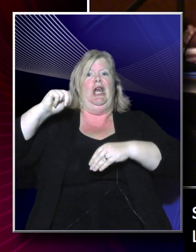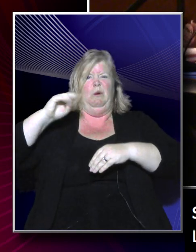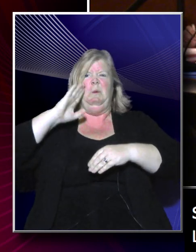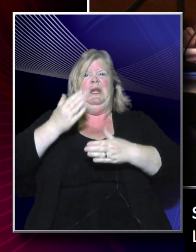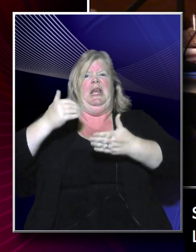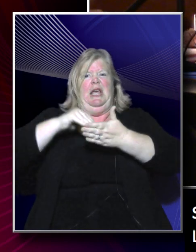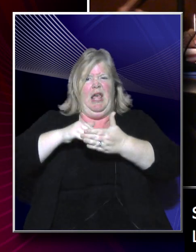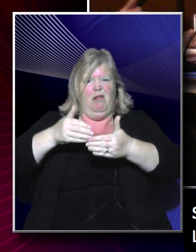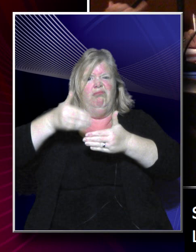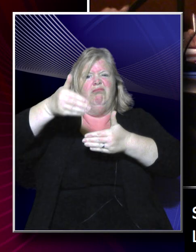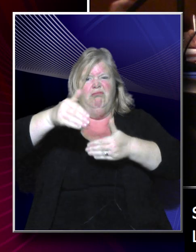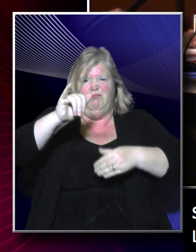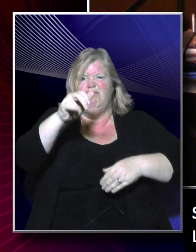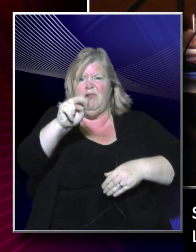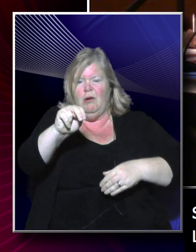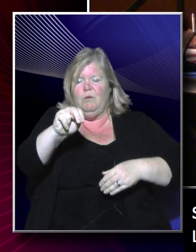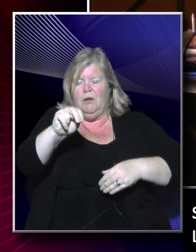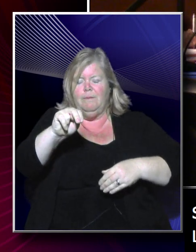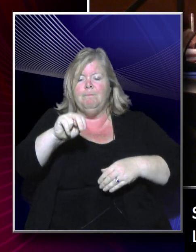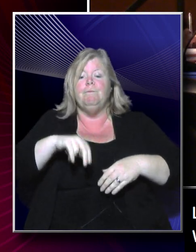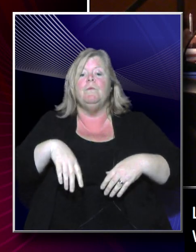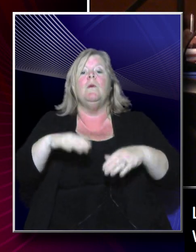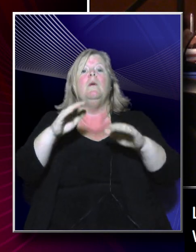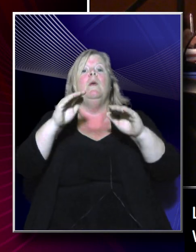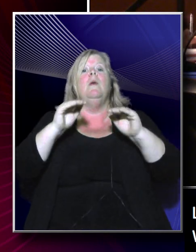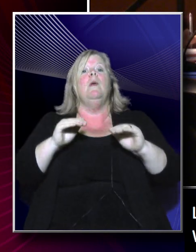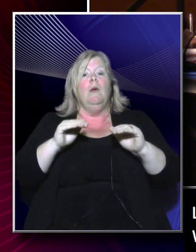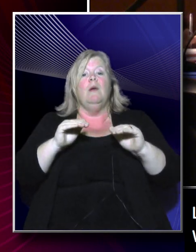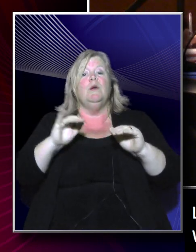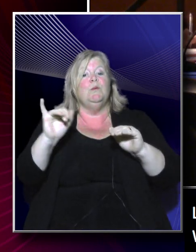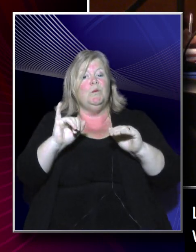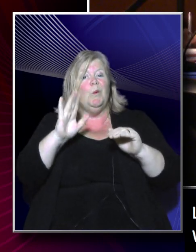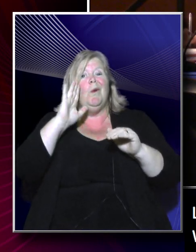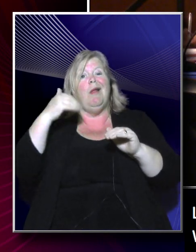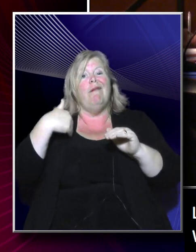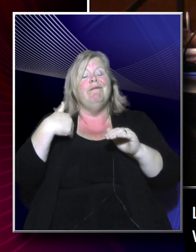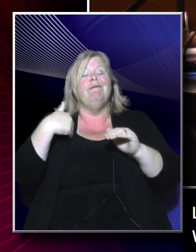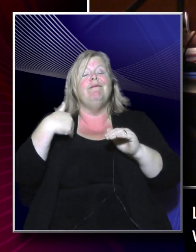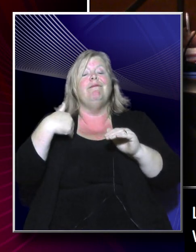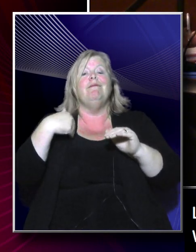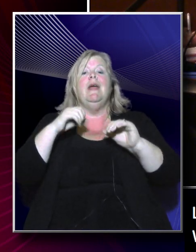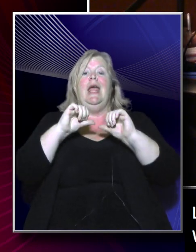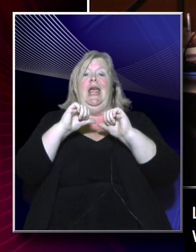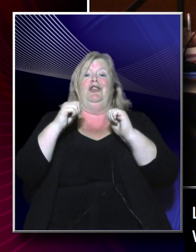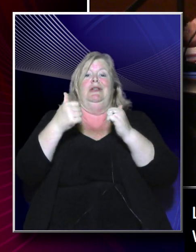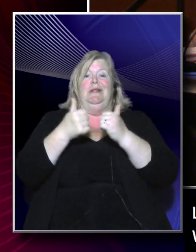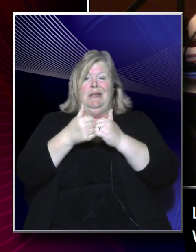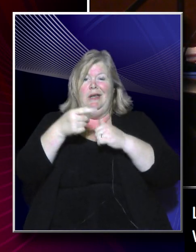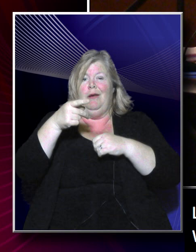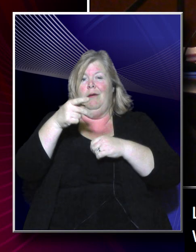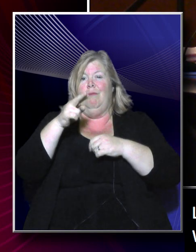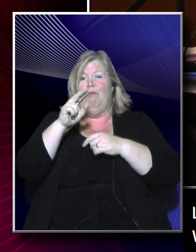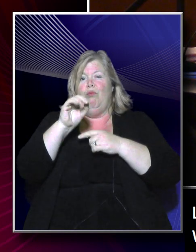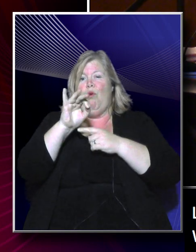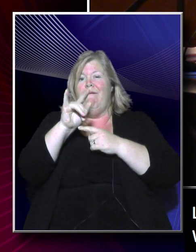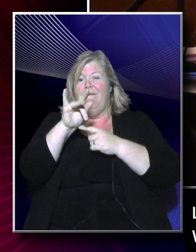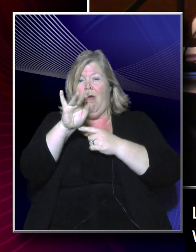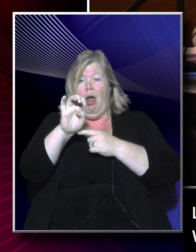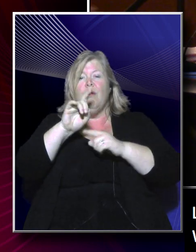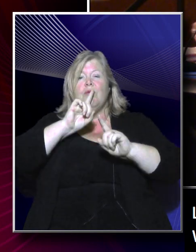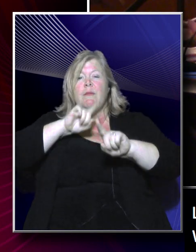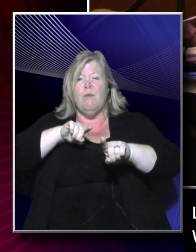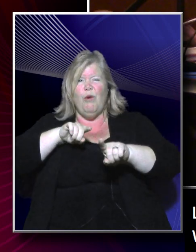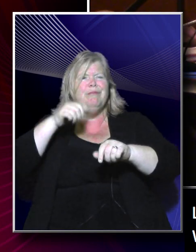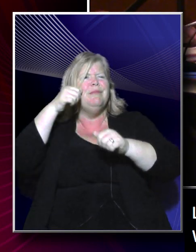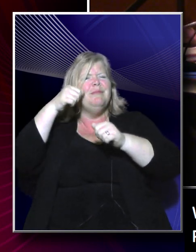January. With that will be our agency profile report. If you remember,